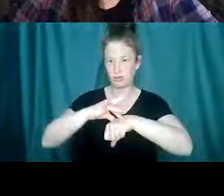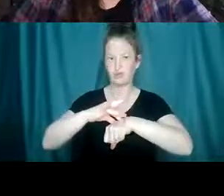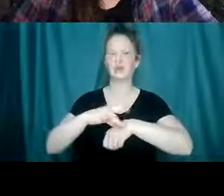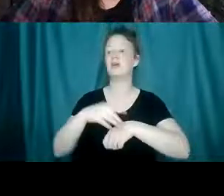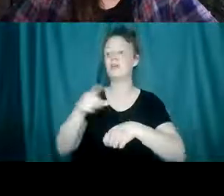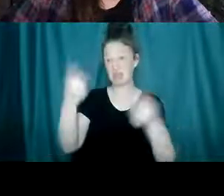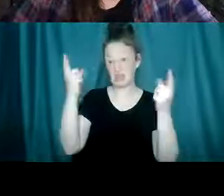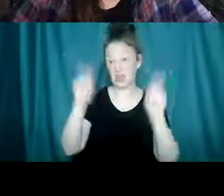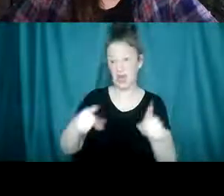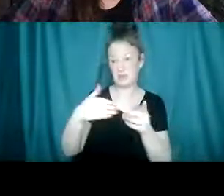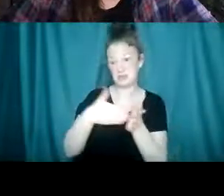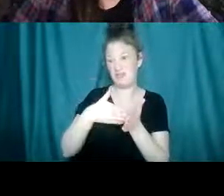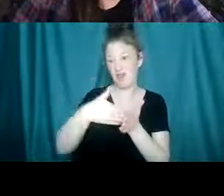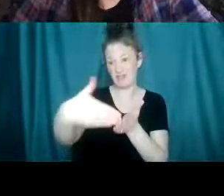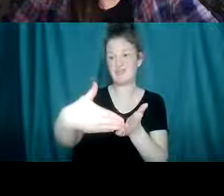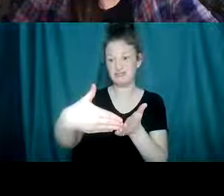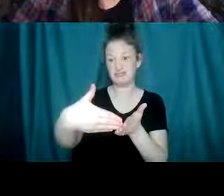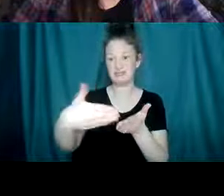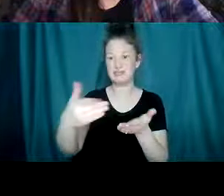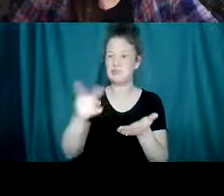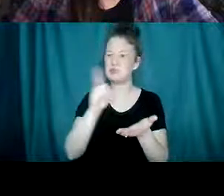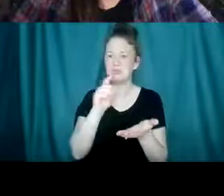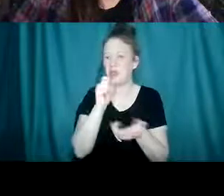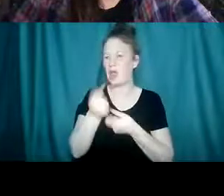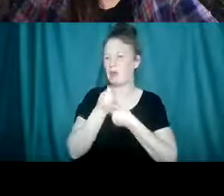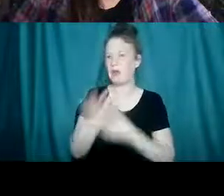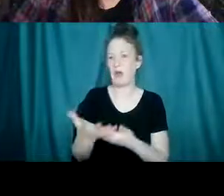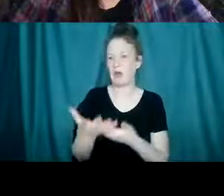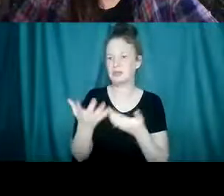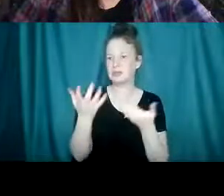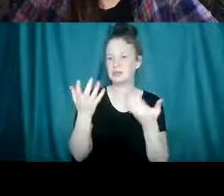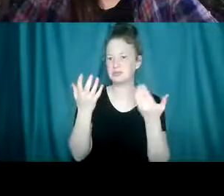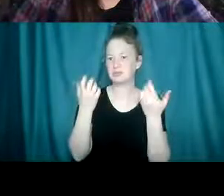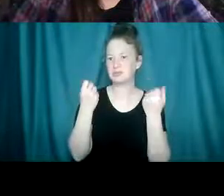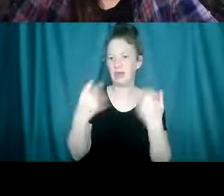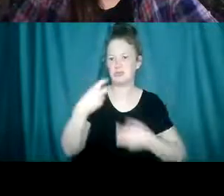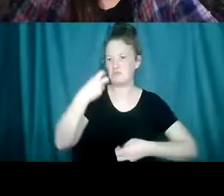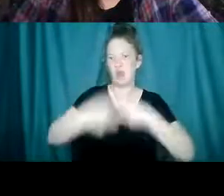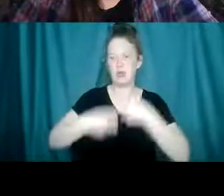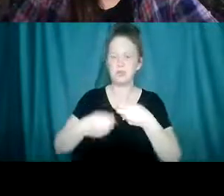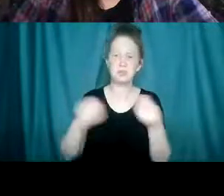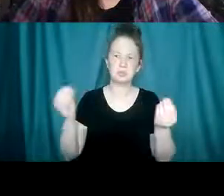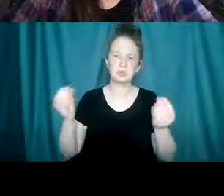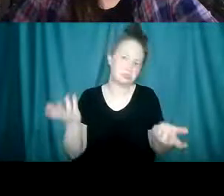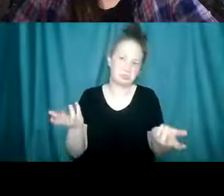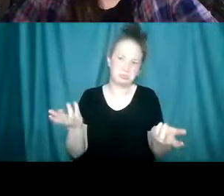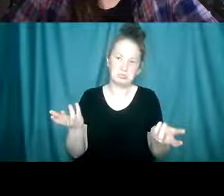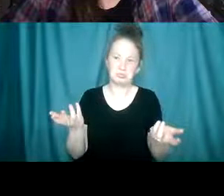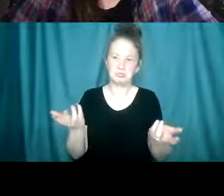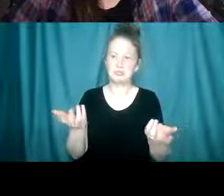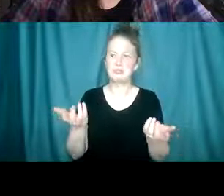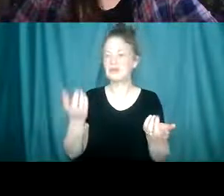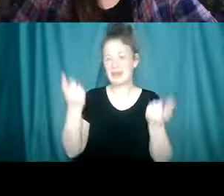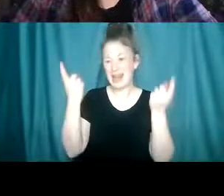a lot, and it really doesn't cause a lot of like catastrophic events because it happens